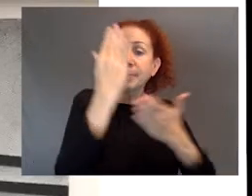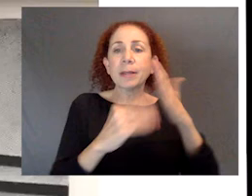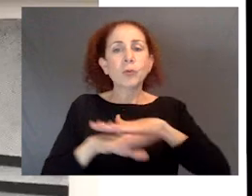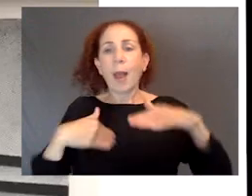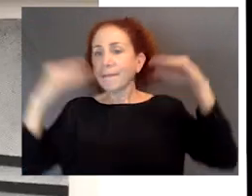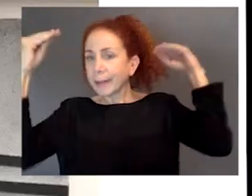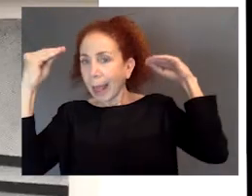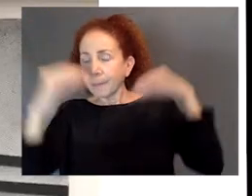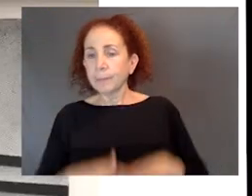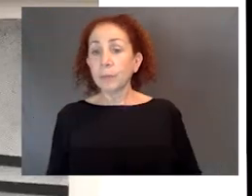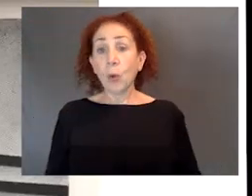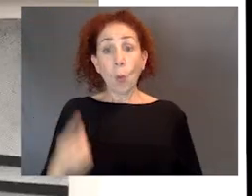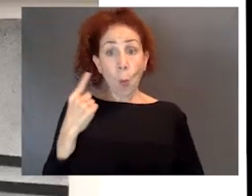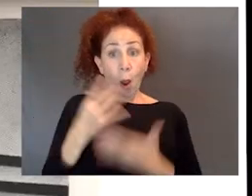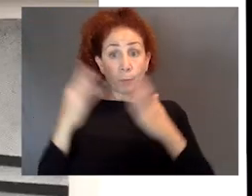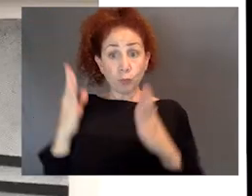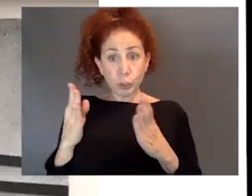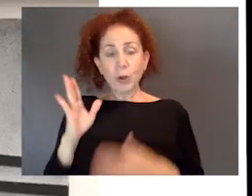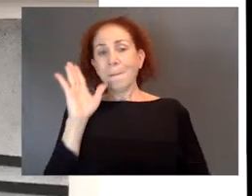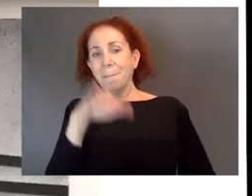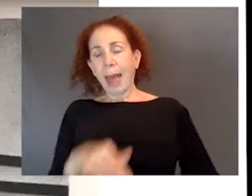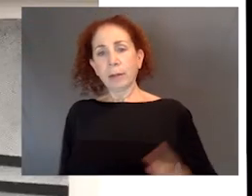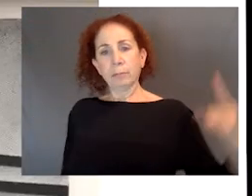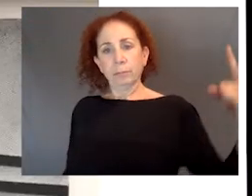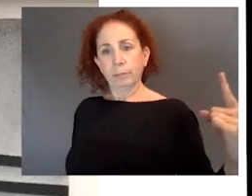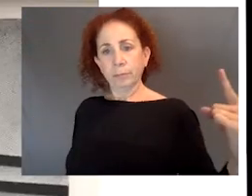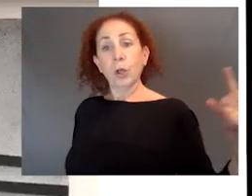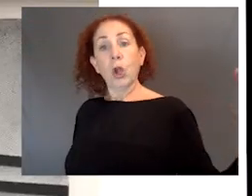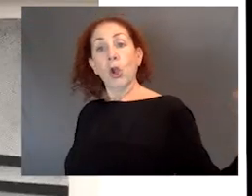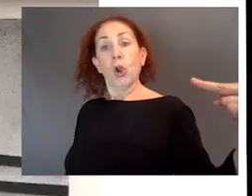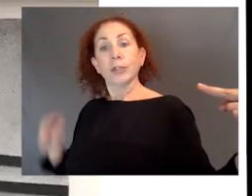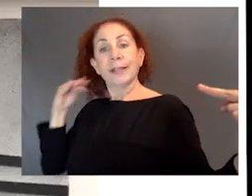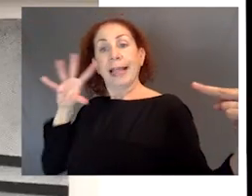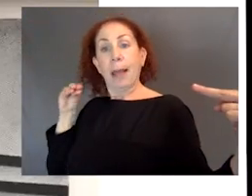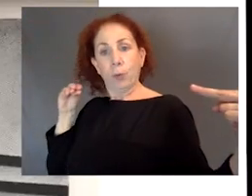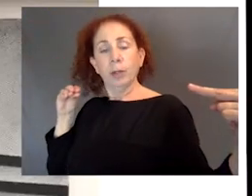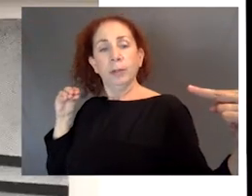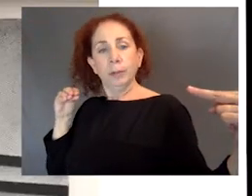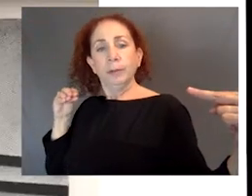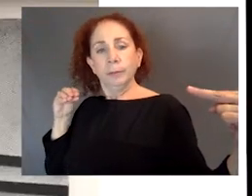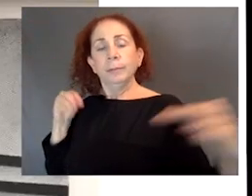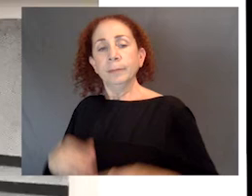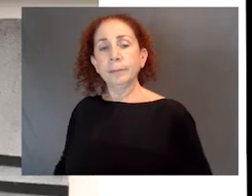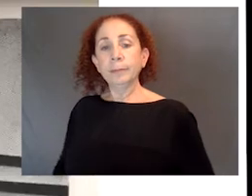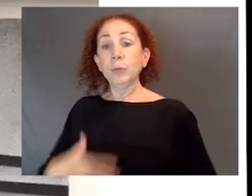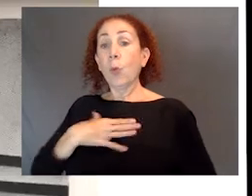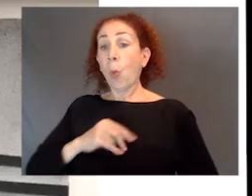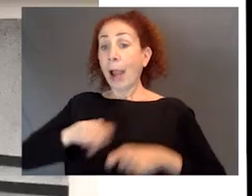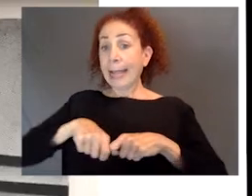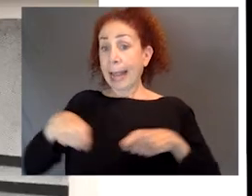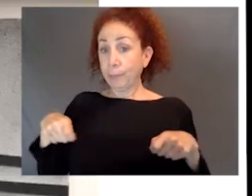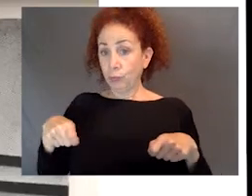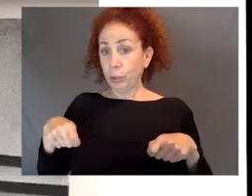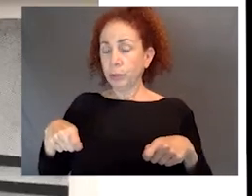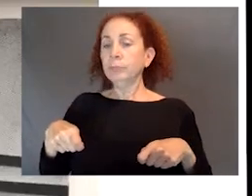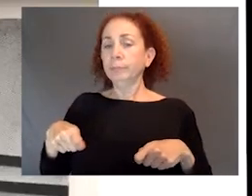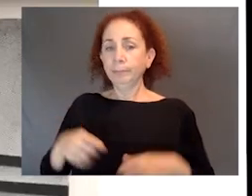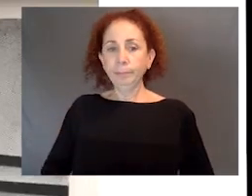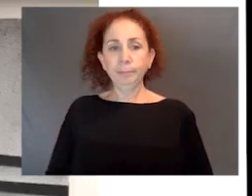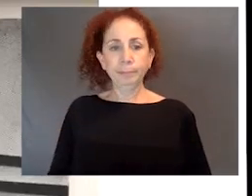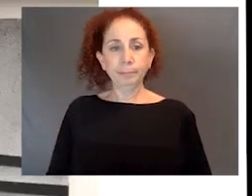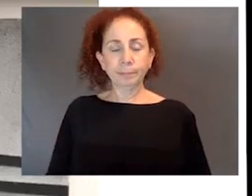not. One of the prisoners stands in the back and looks blankly at the camera. He has on a white apron over his